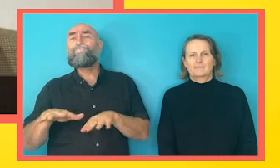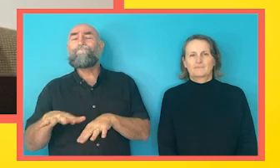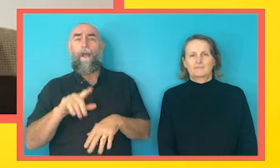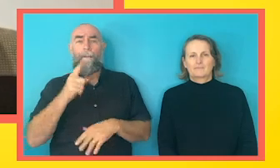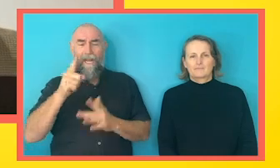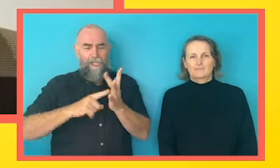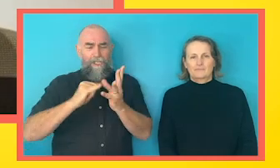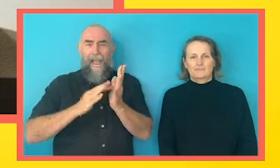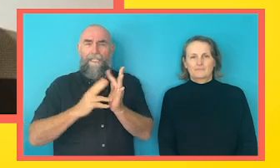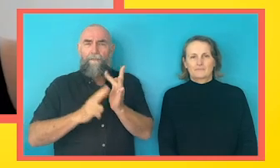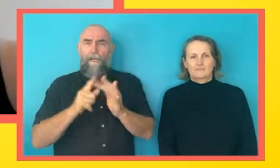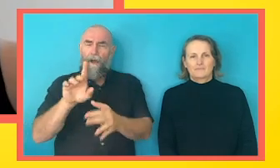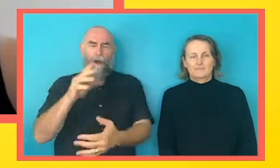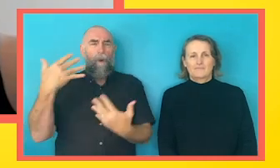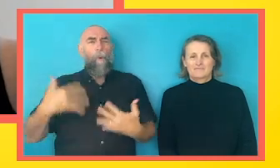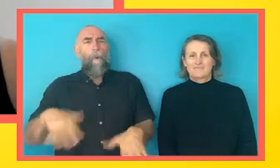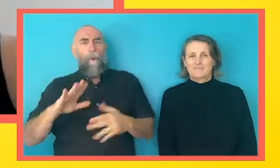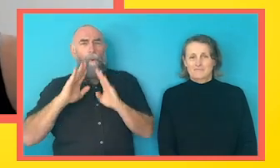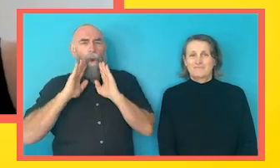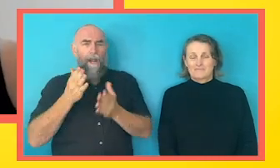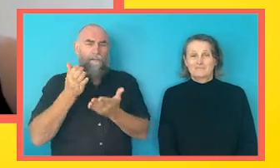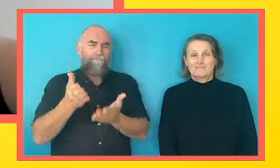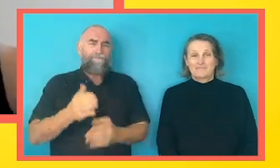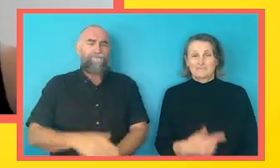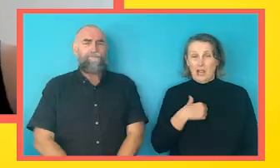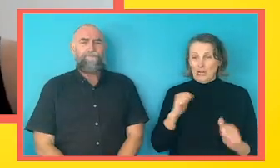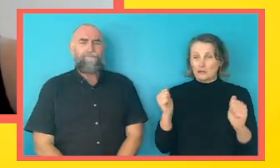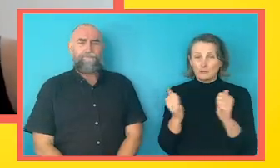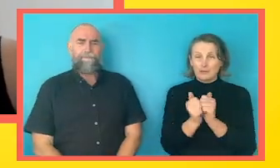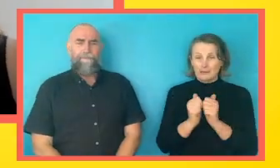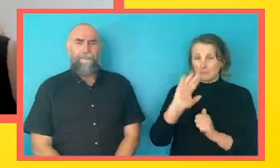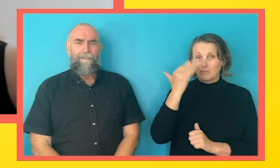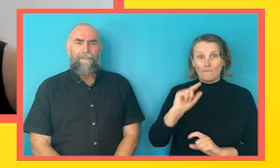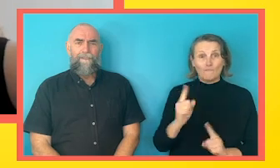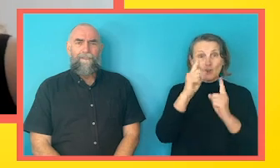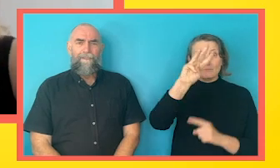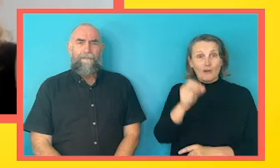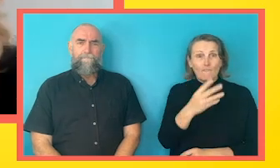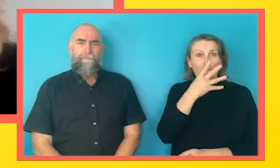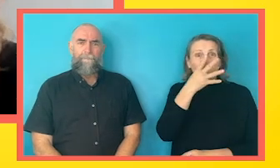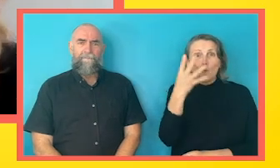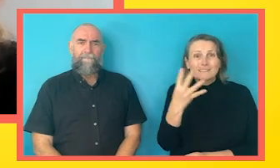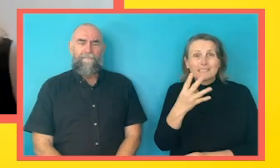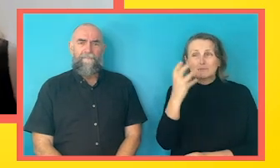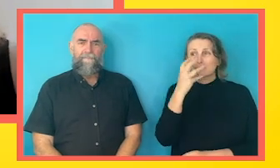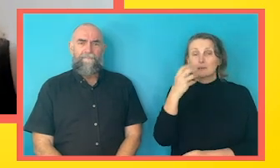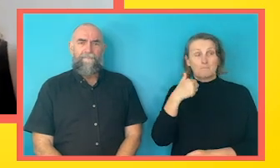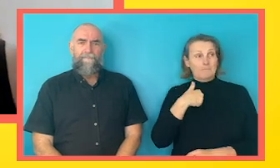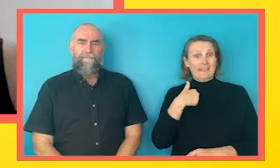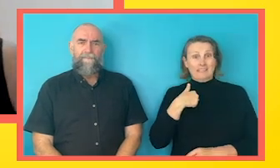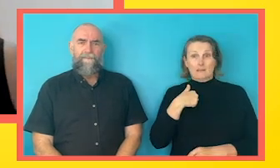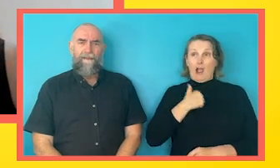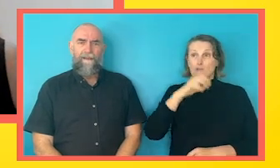just nailed it. Oh, 100%. And at such a young age too. I was struggling, and I'm only about 6 years